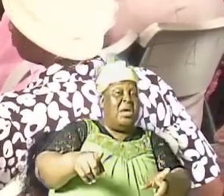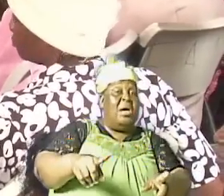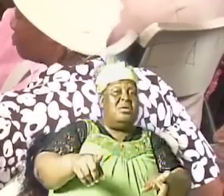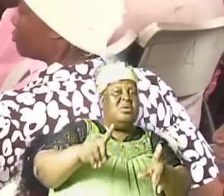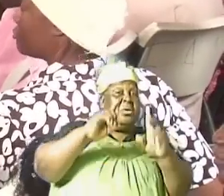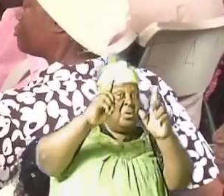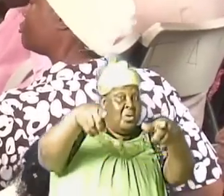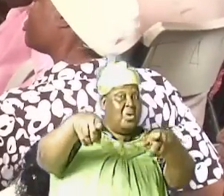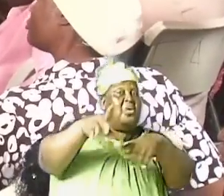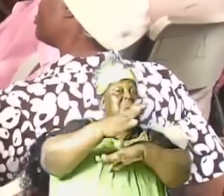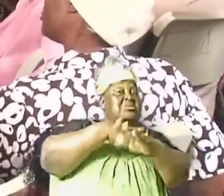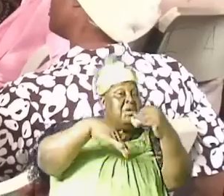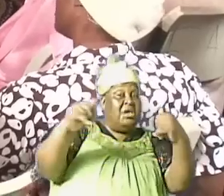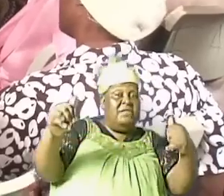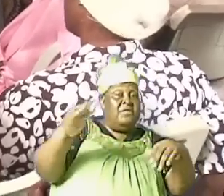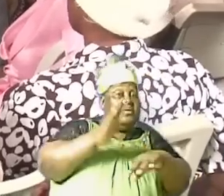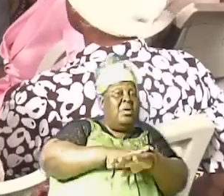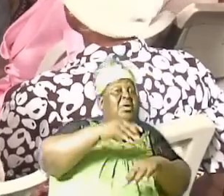own.